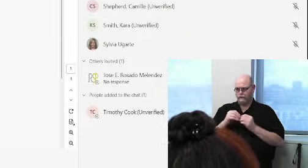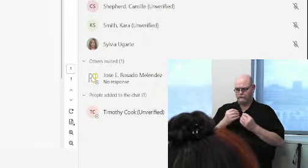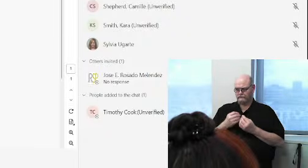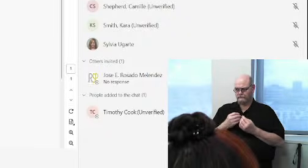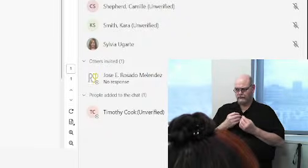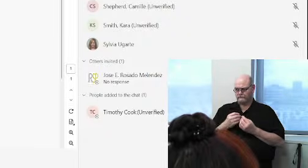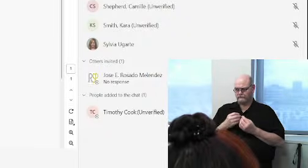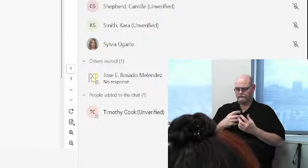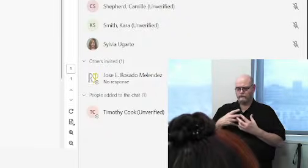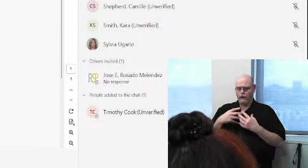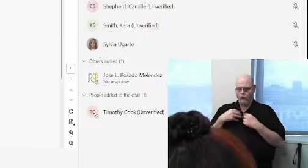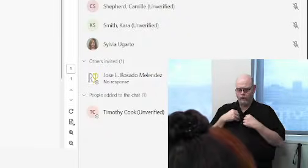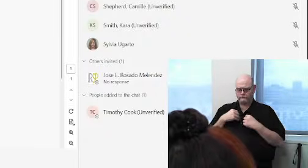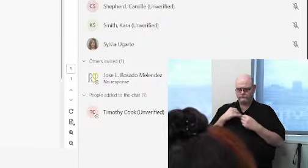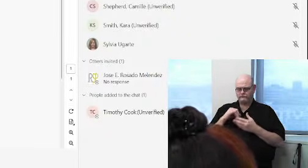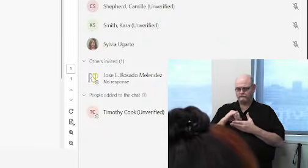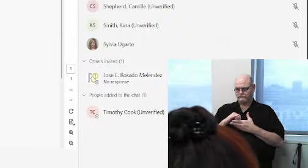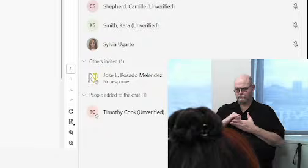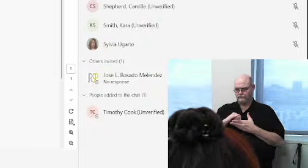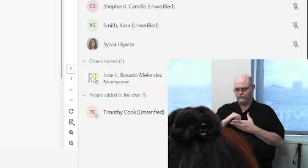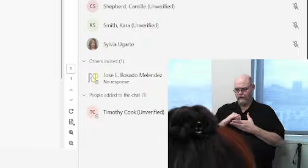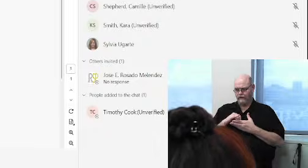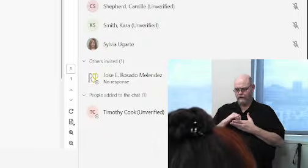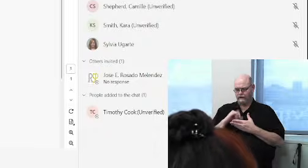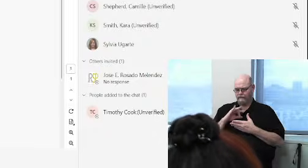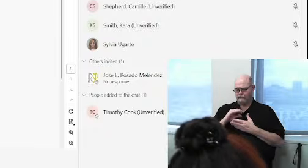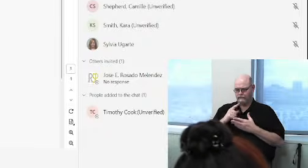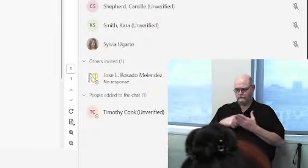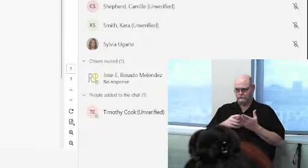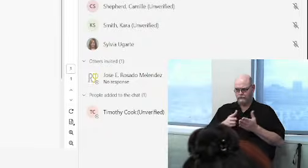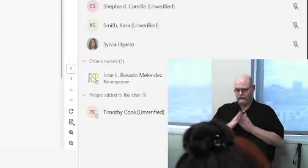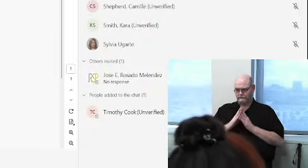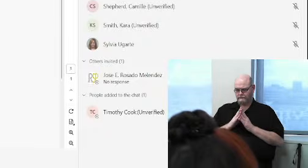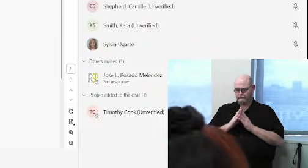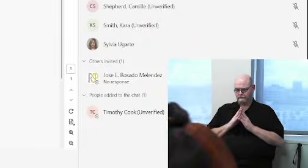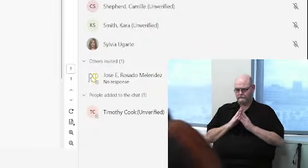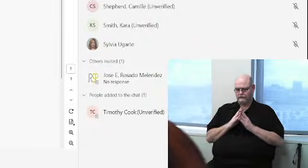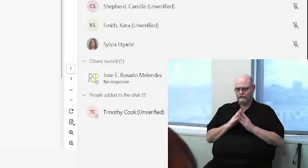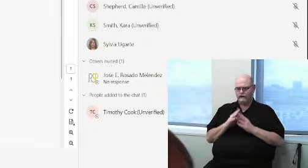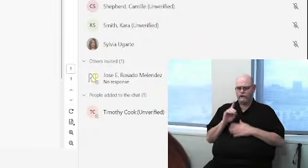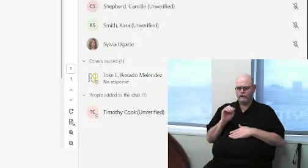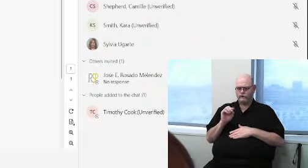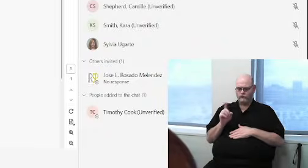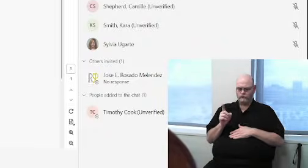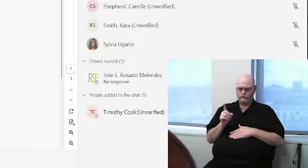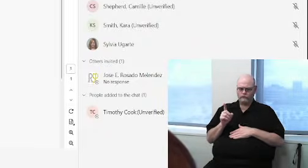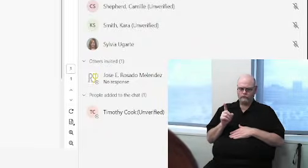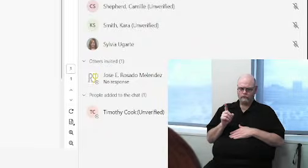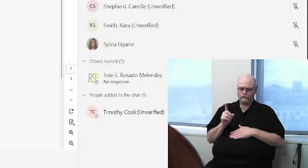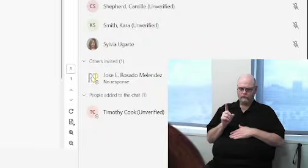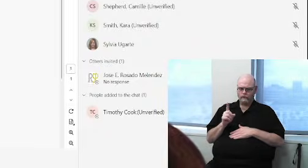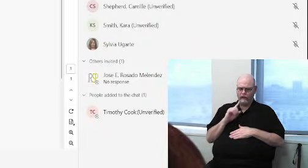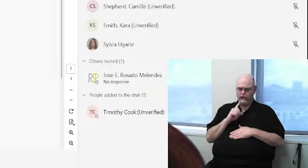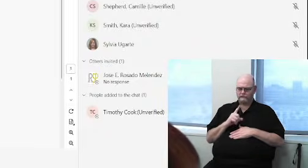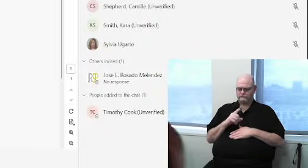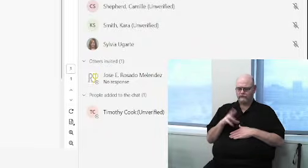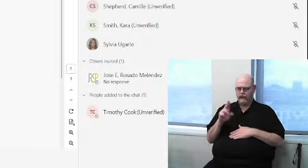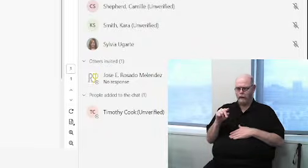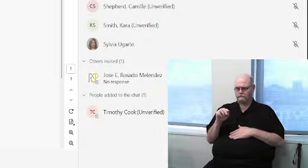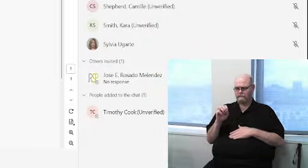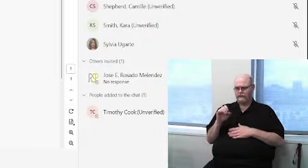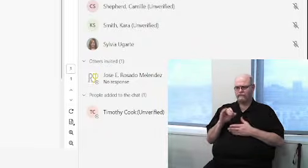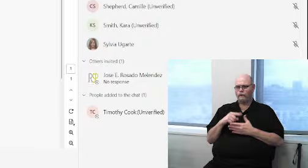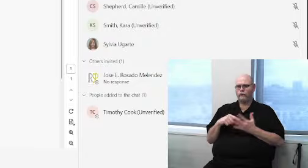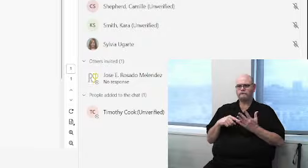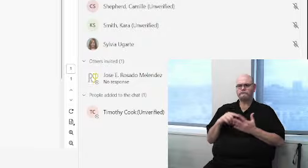director of that team is the one that basically owns ensuring that it is utilized. If that's what you're asking. So do you actually, go into the model